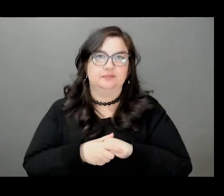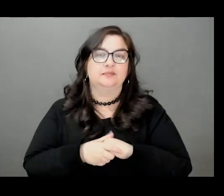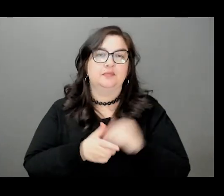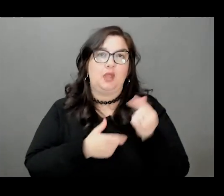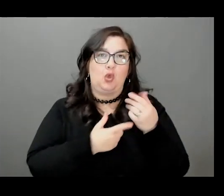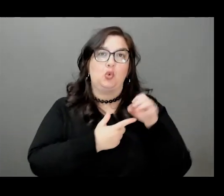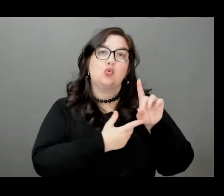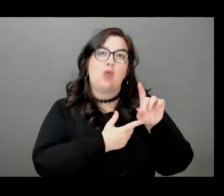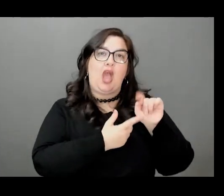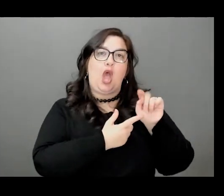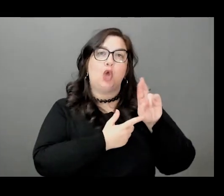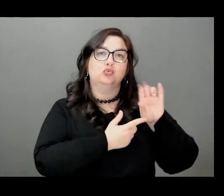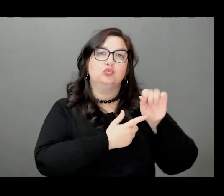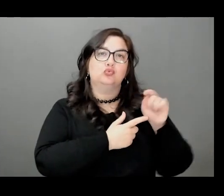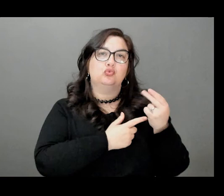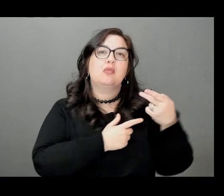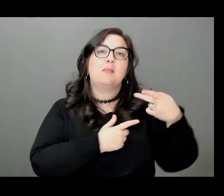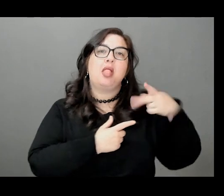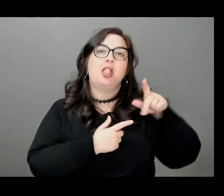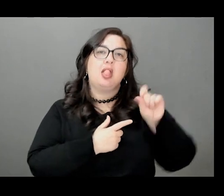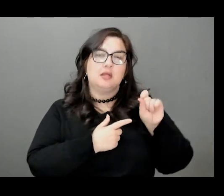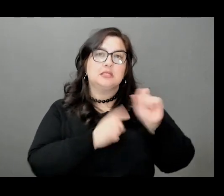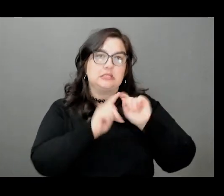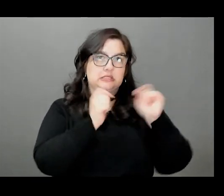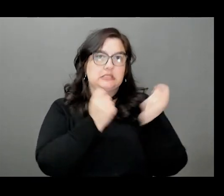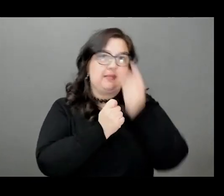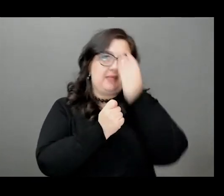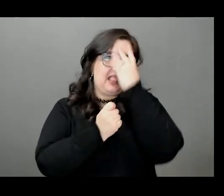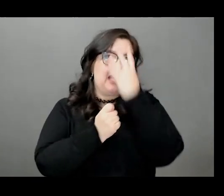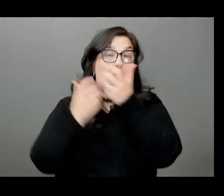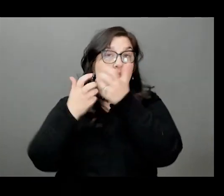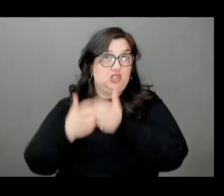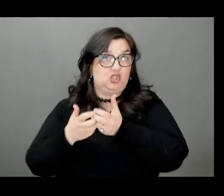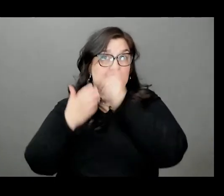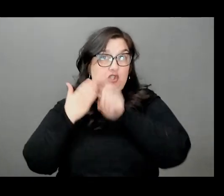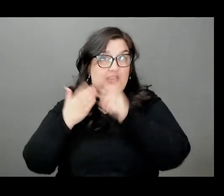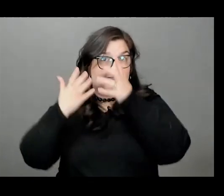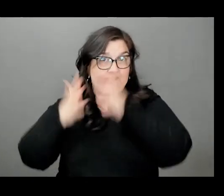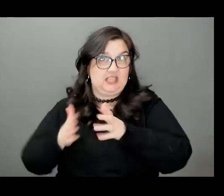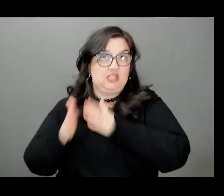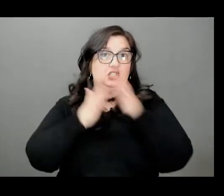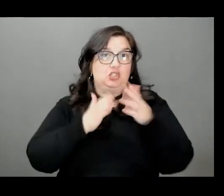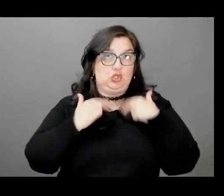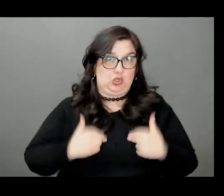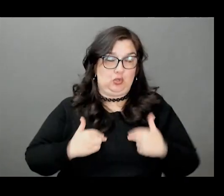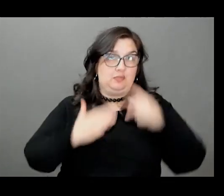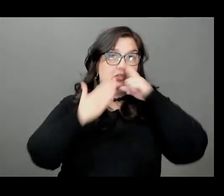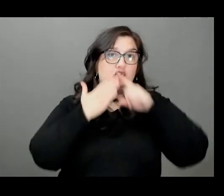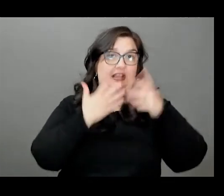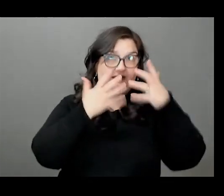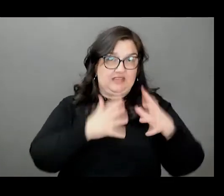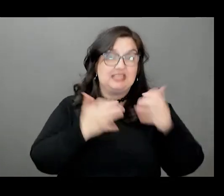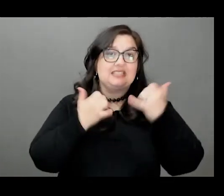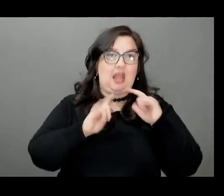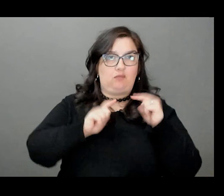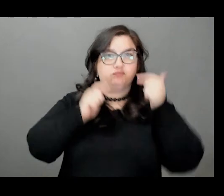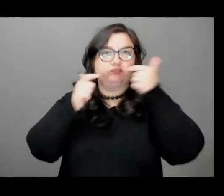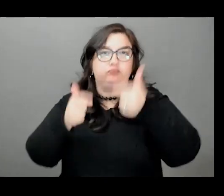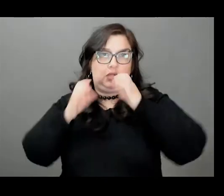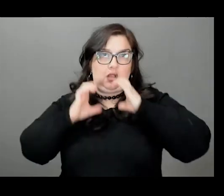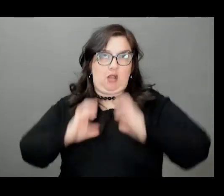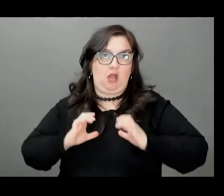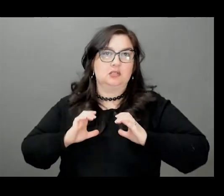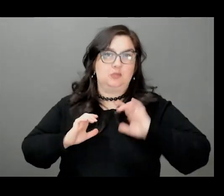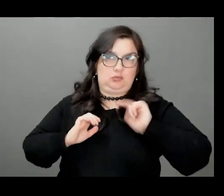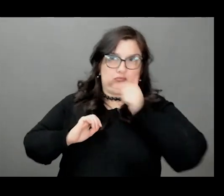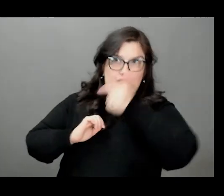ready for review. What it means is, what the Ground Truth Plus team is telling that, hey, we have done all our human and automated checks.